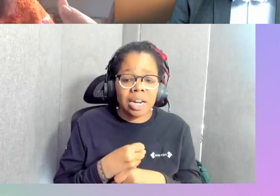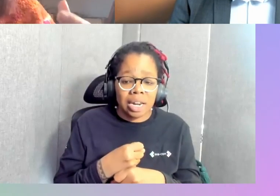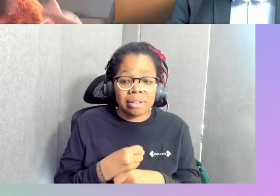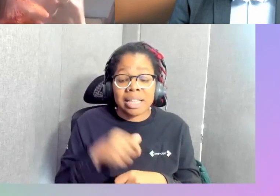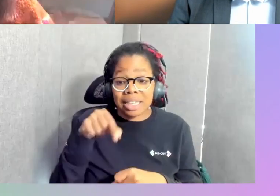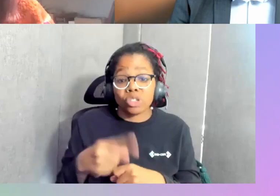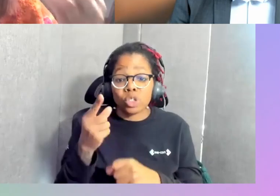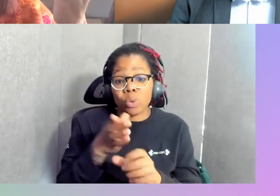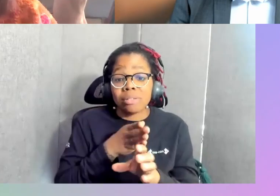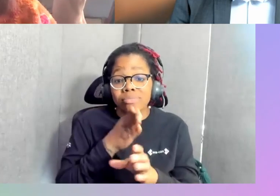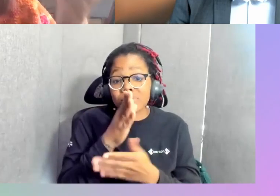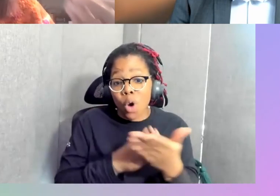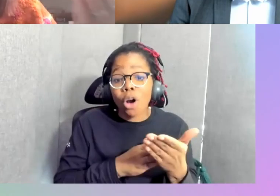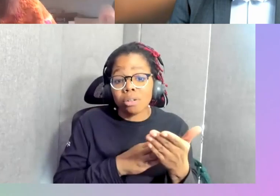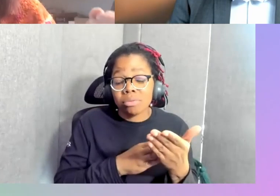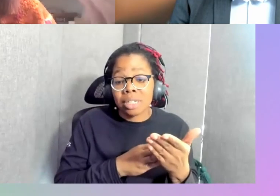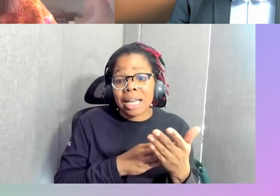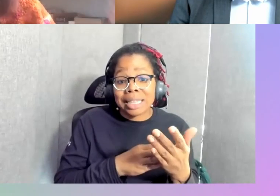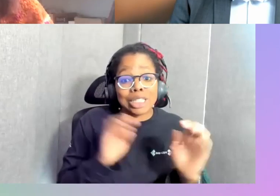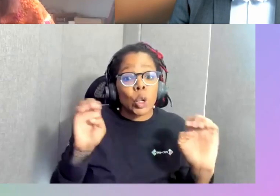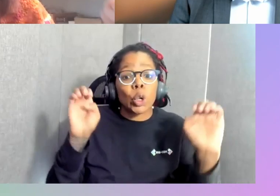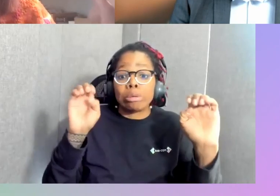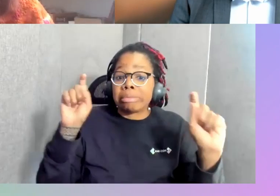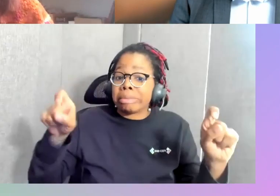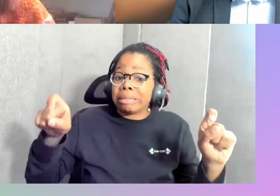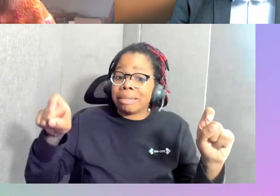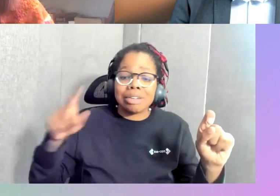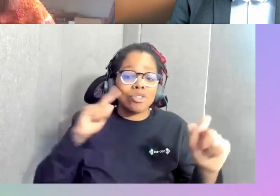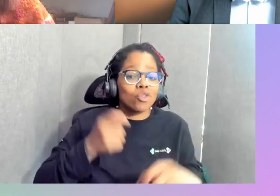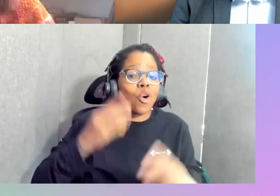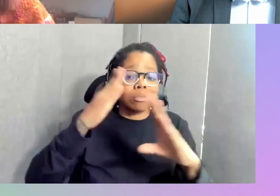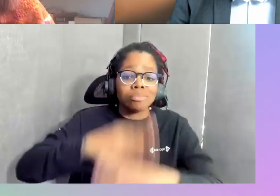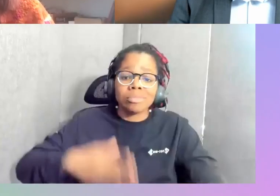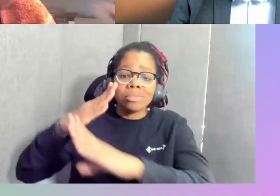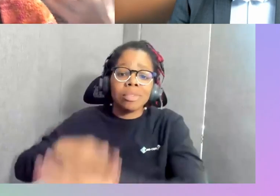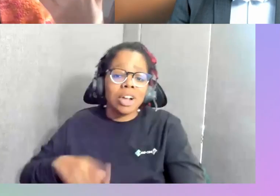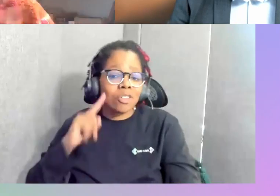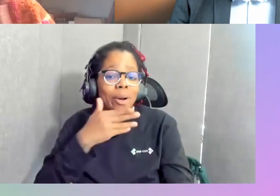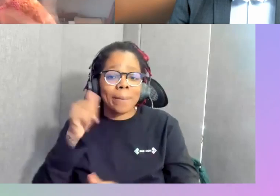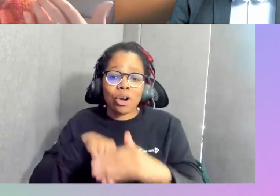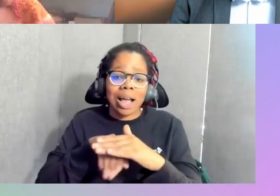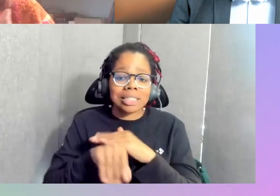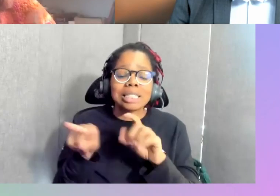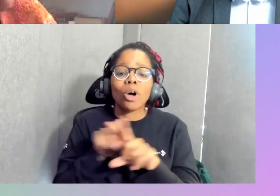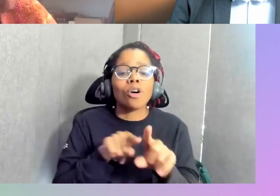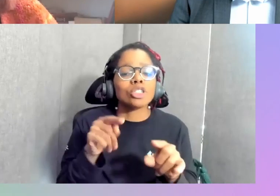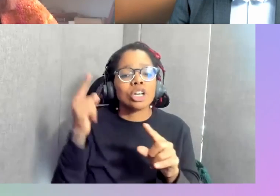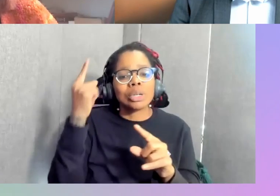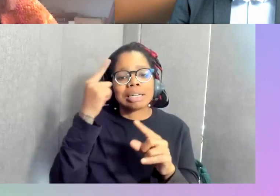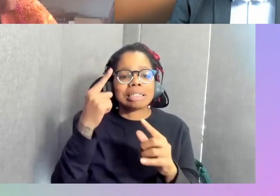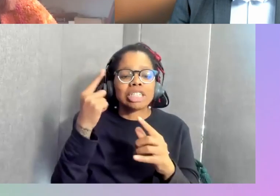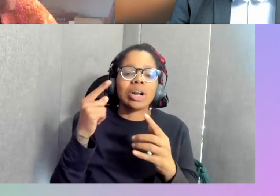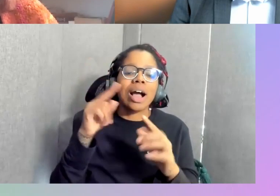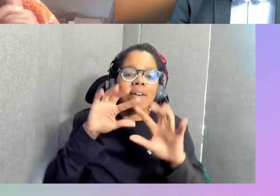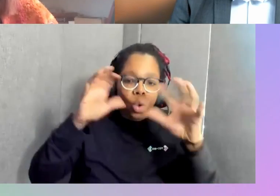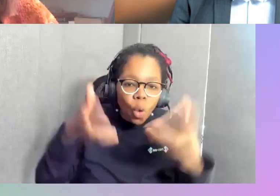one facet that's a practical, urgent need to remove barriers to create greater access, but to really be considerate of the entire